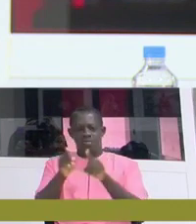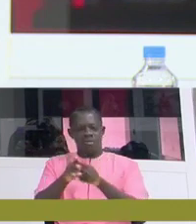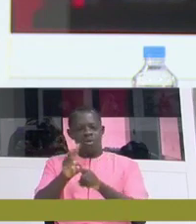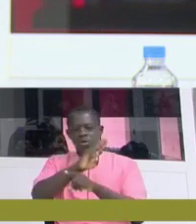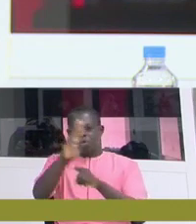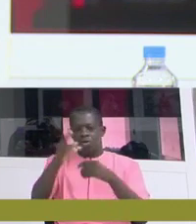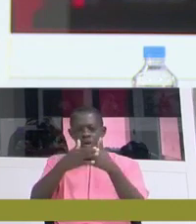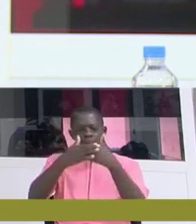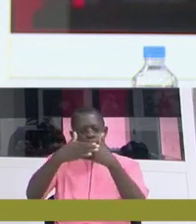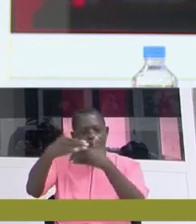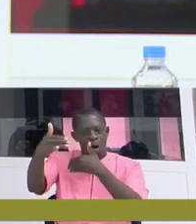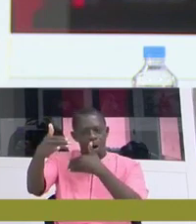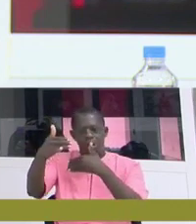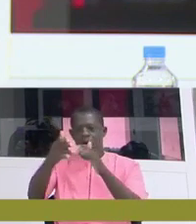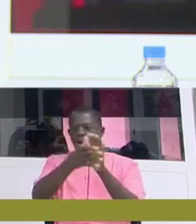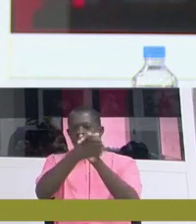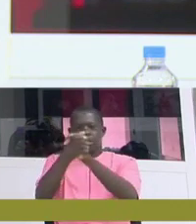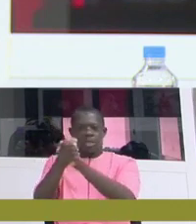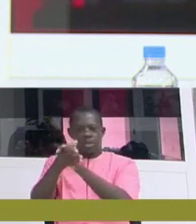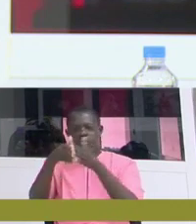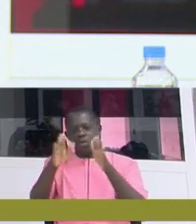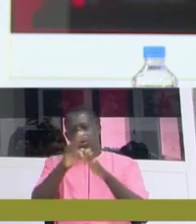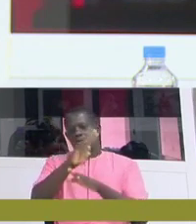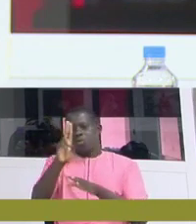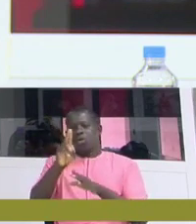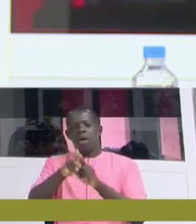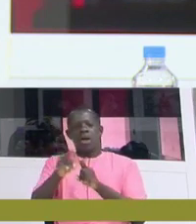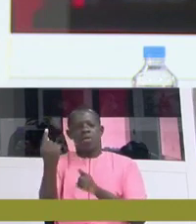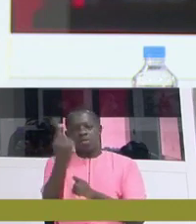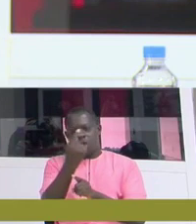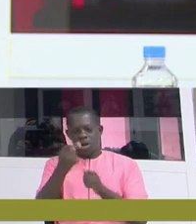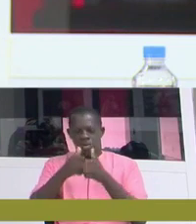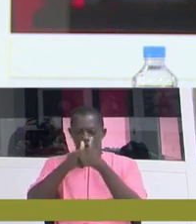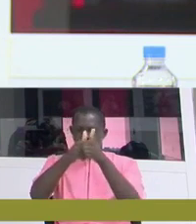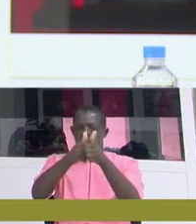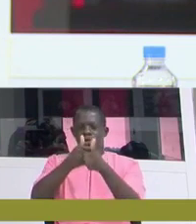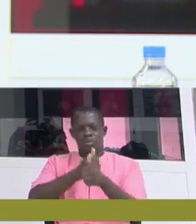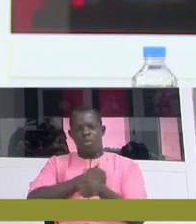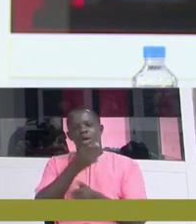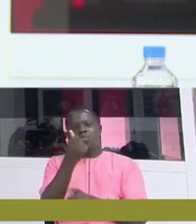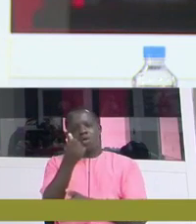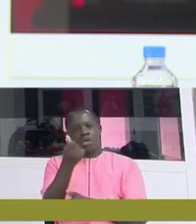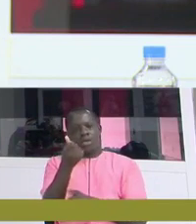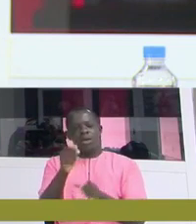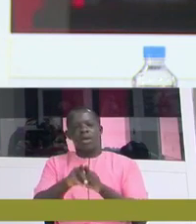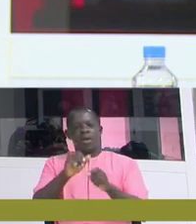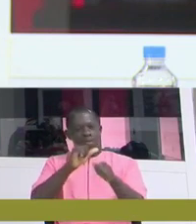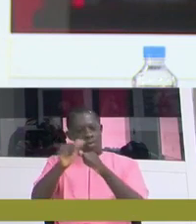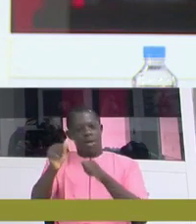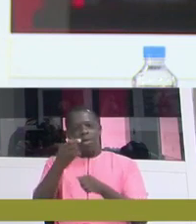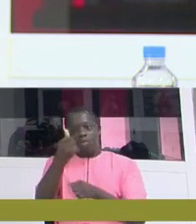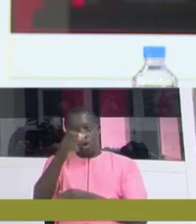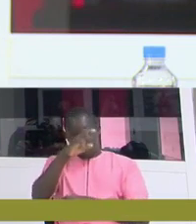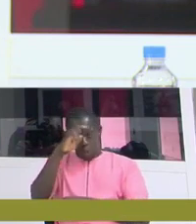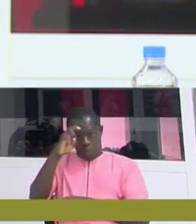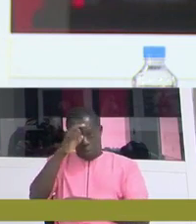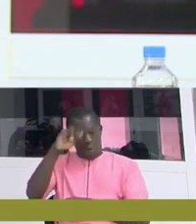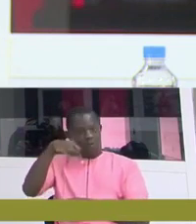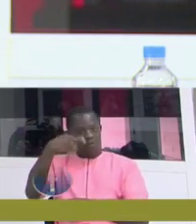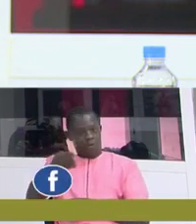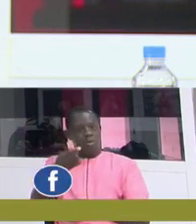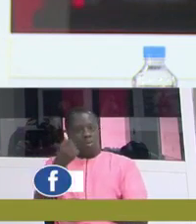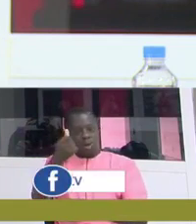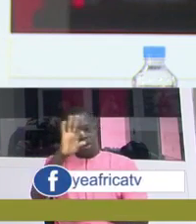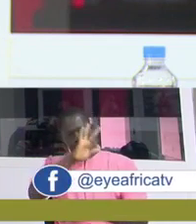be an elaborate greeting here. I am after my money. The money that we worked